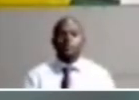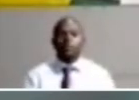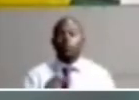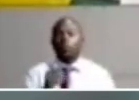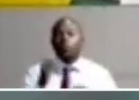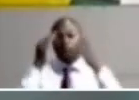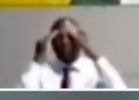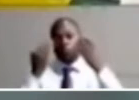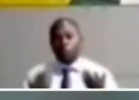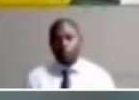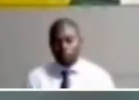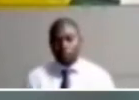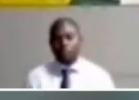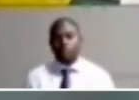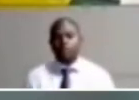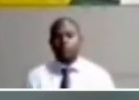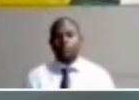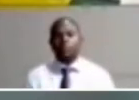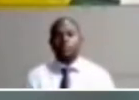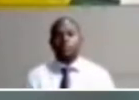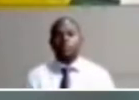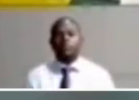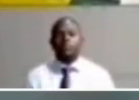whom you don't know.